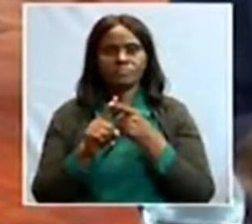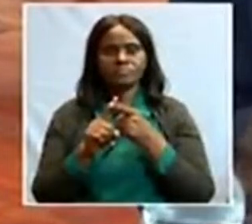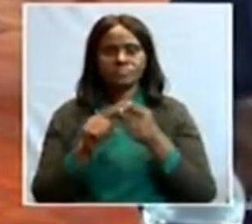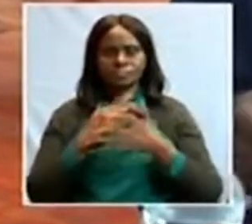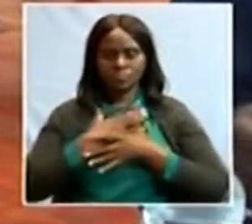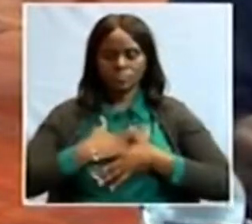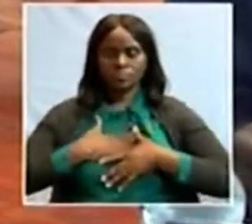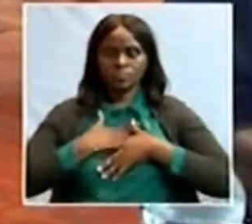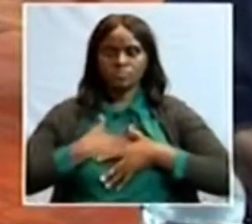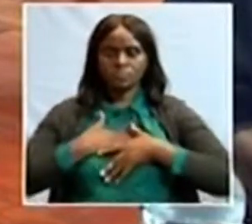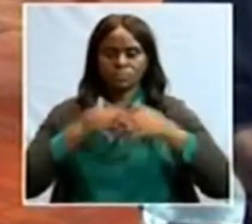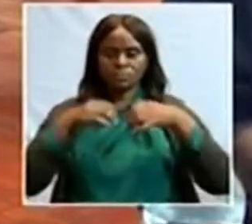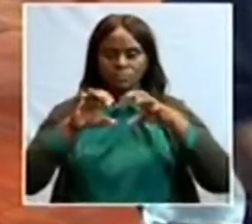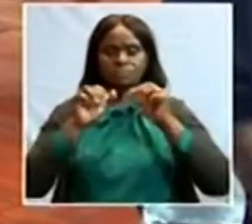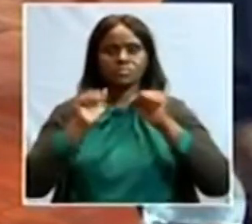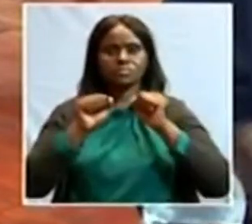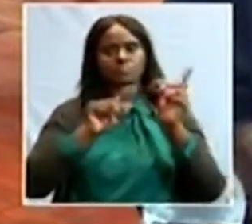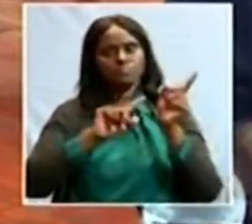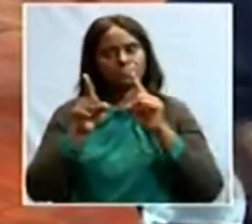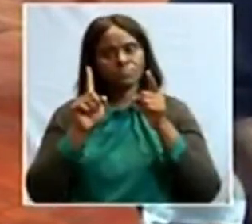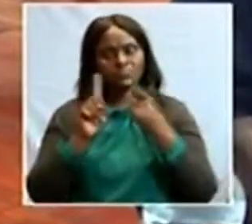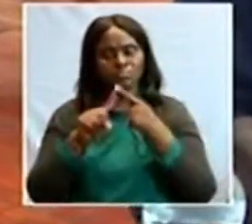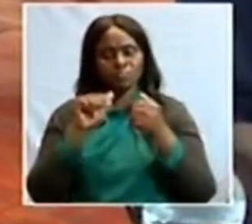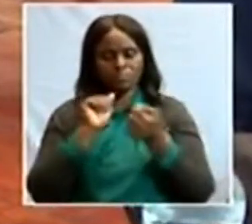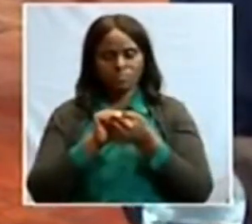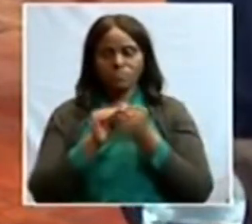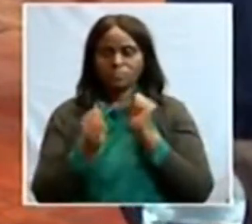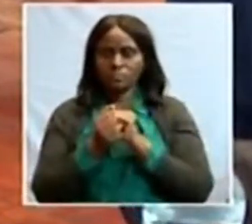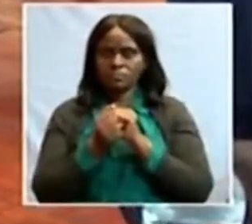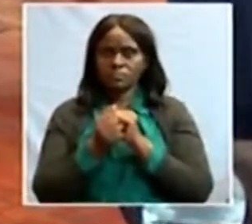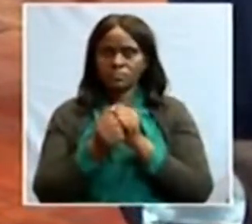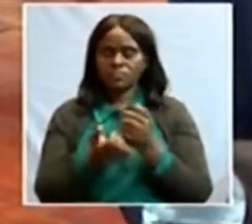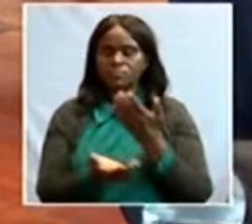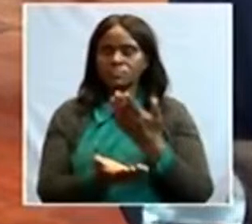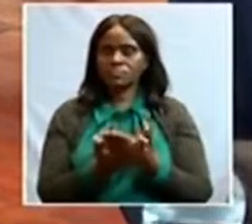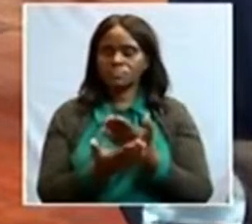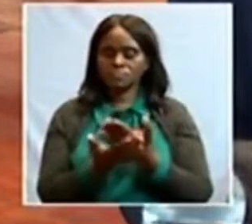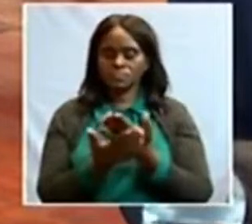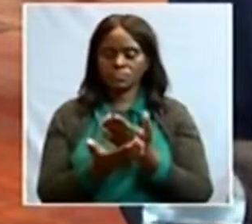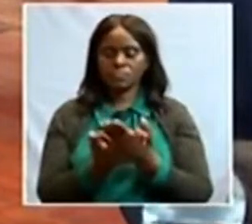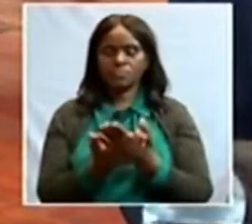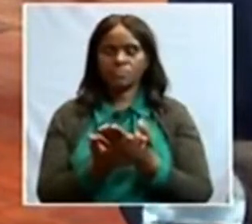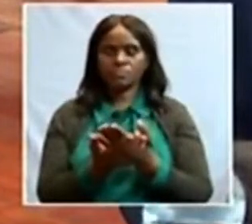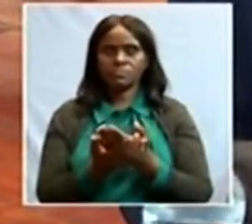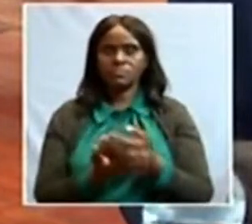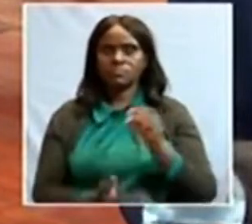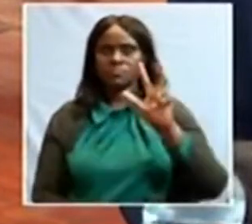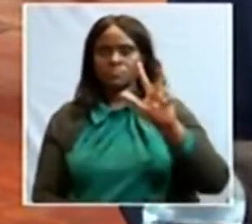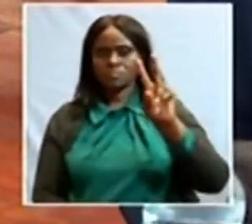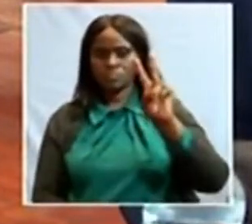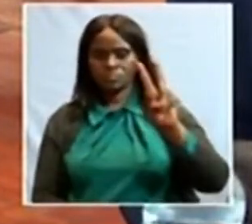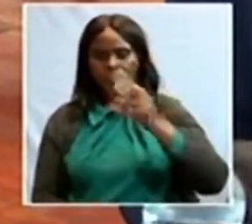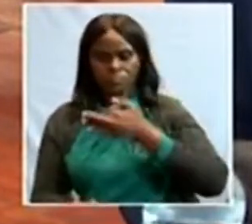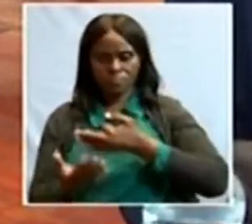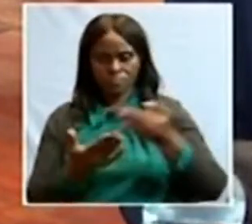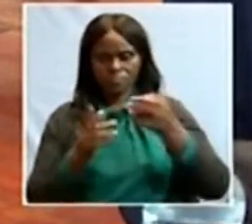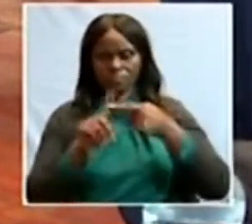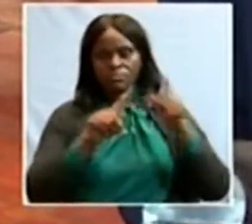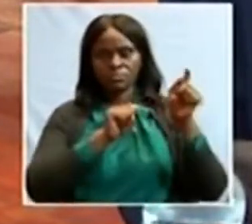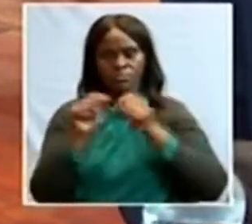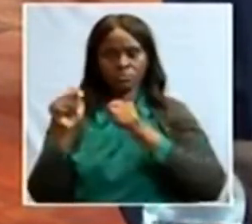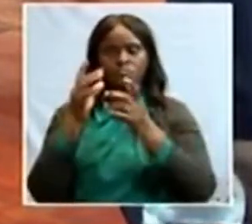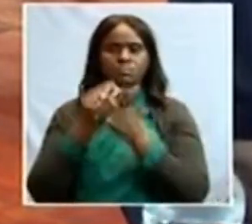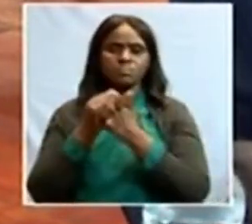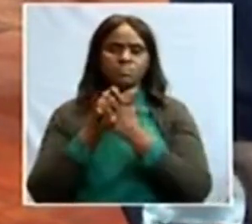Please go ahead. Yes, I can go to query appendix. Query on the Appendix 32, failure to transfer